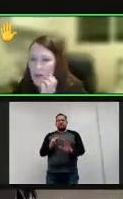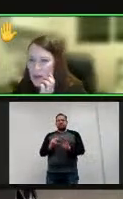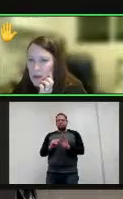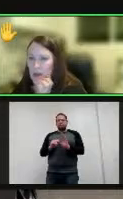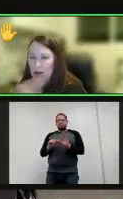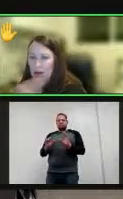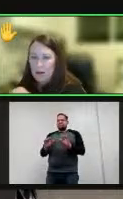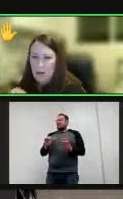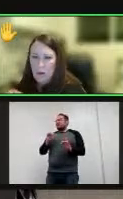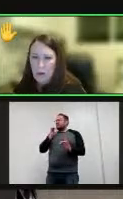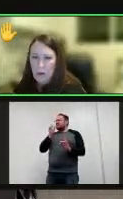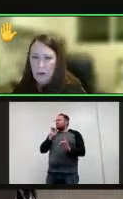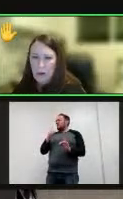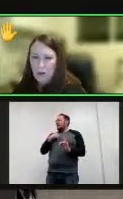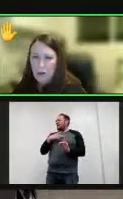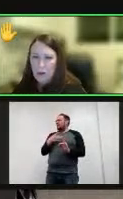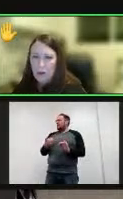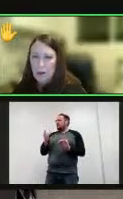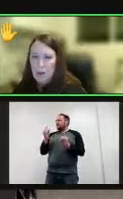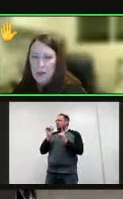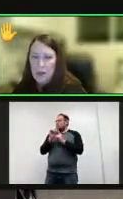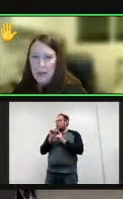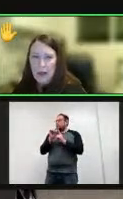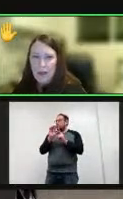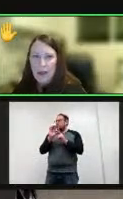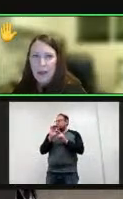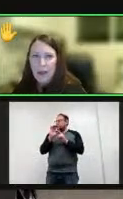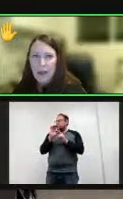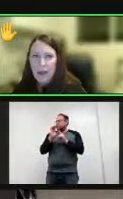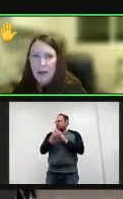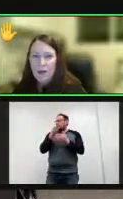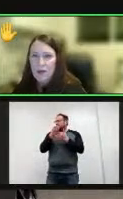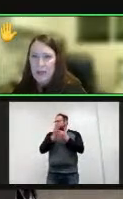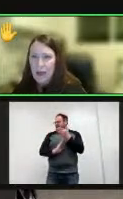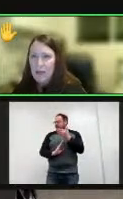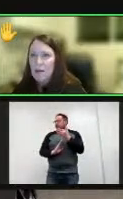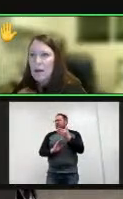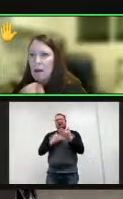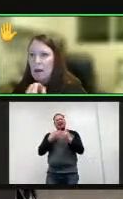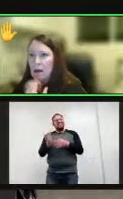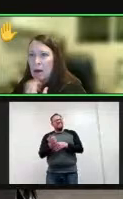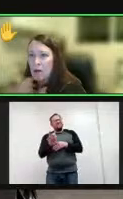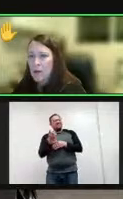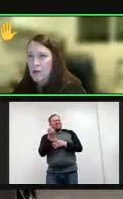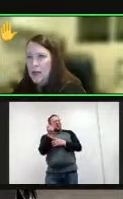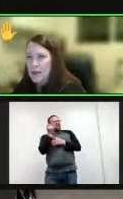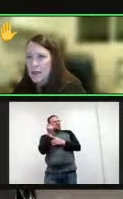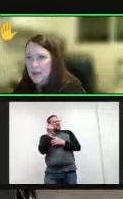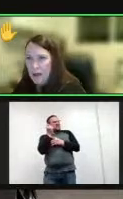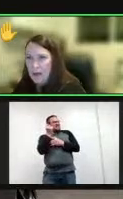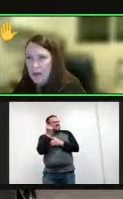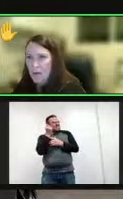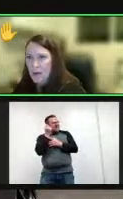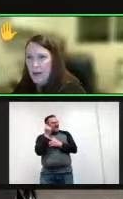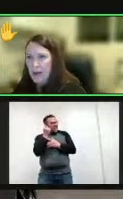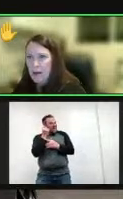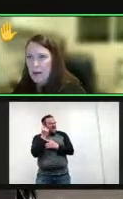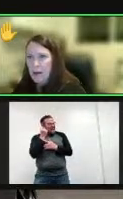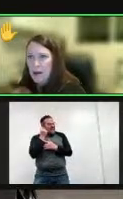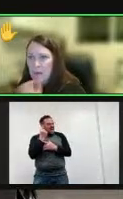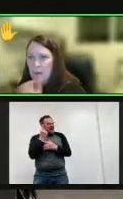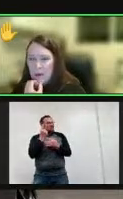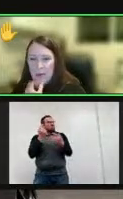Not sure I like the word cultural humility. I think I understand what you're trying to say with